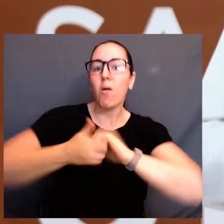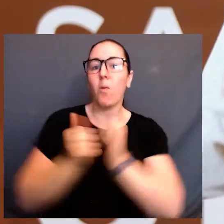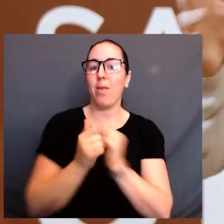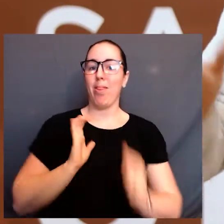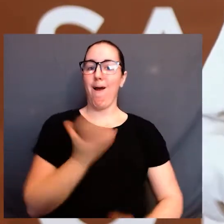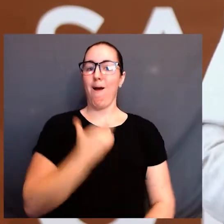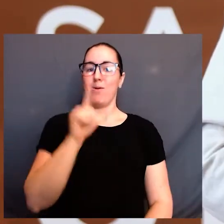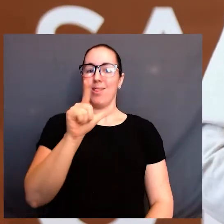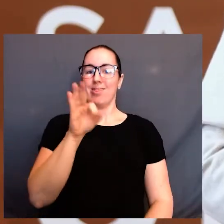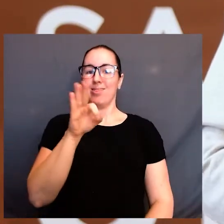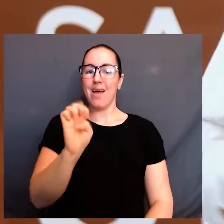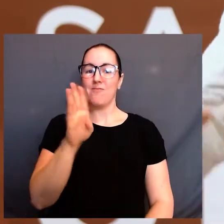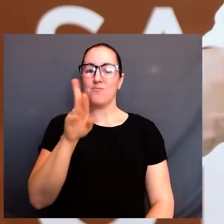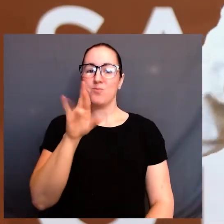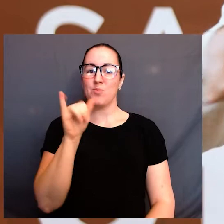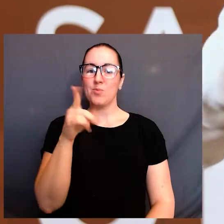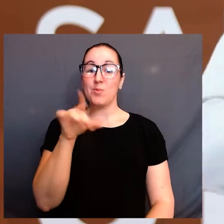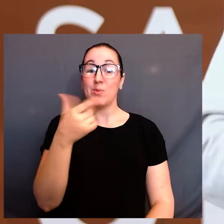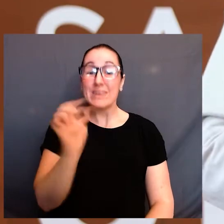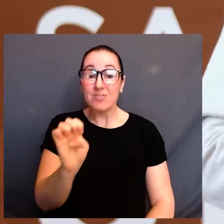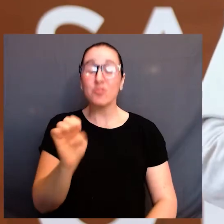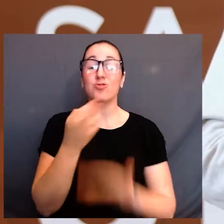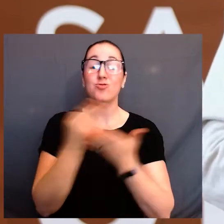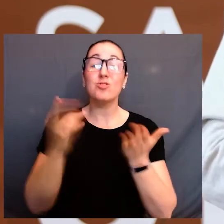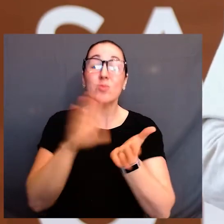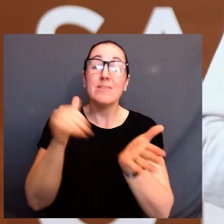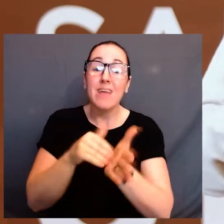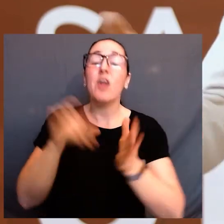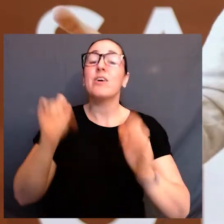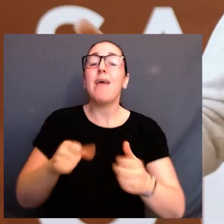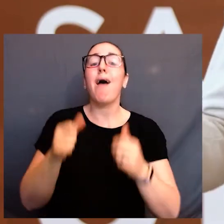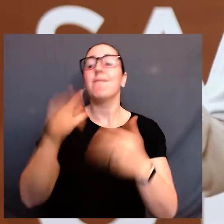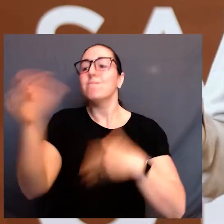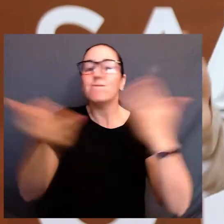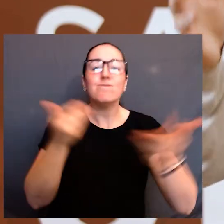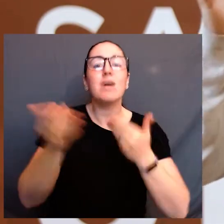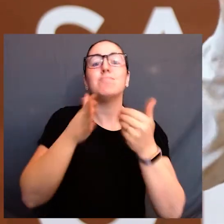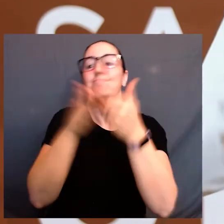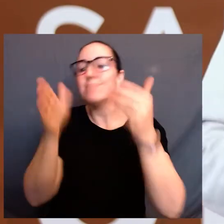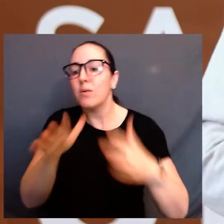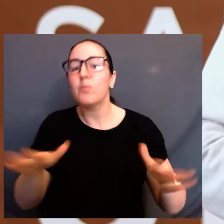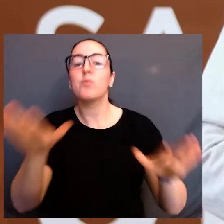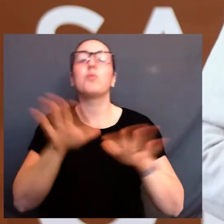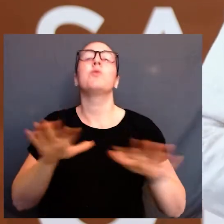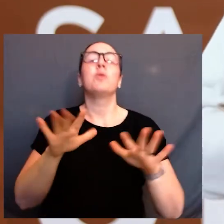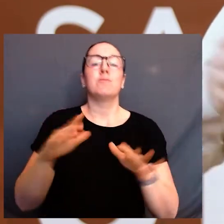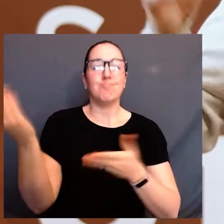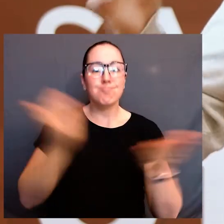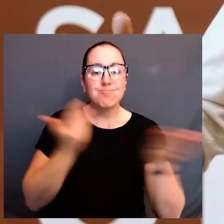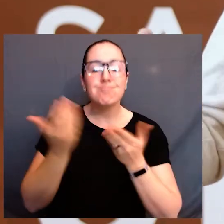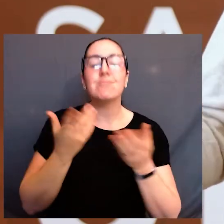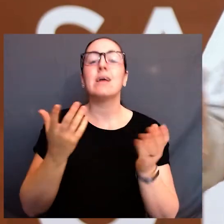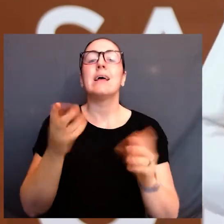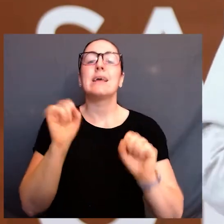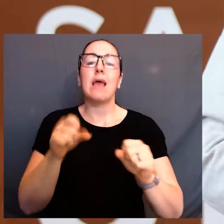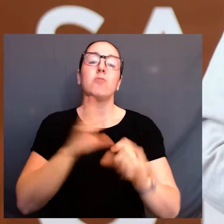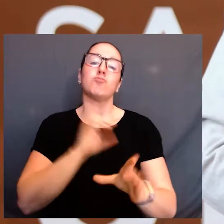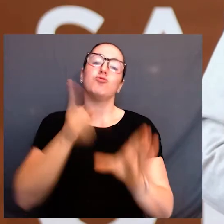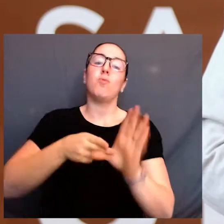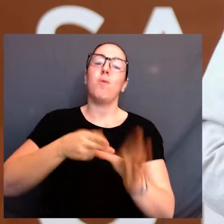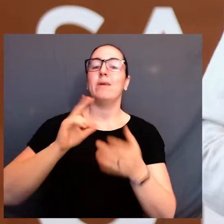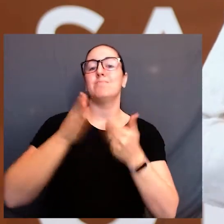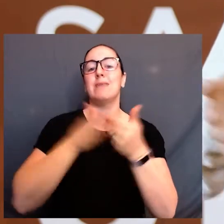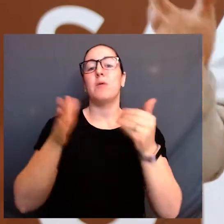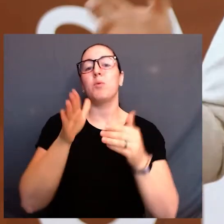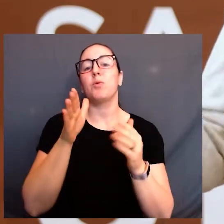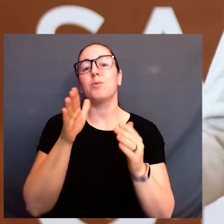in strategic outdoor locations for small neighborhood dinner gatherings. This opportunity allows you to connect with and love our neighbors. So you can sign